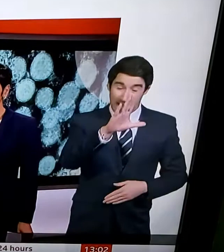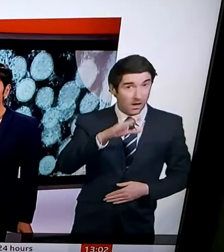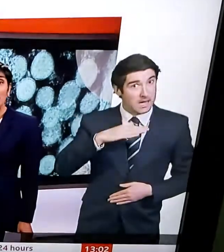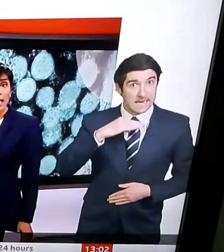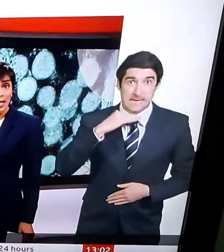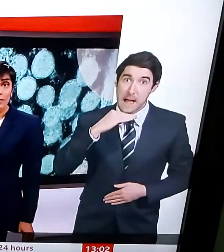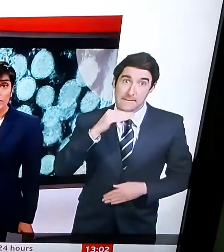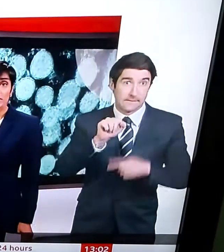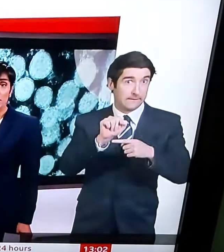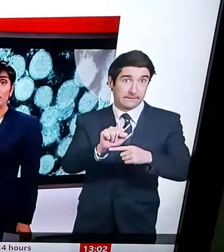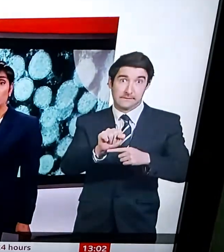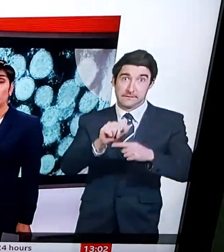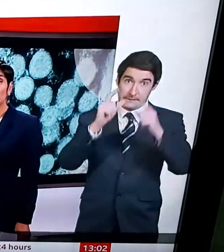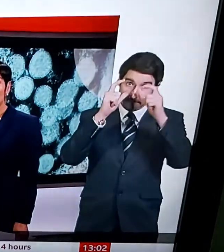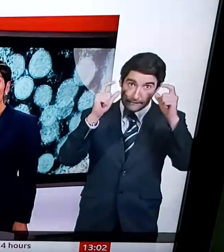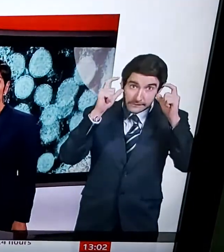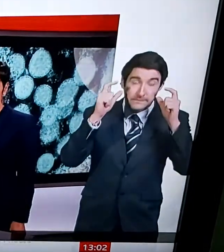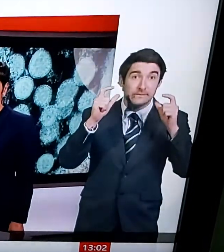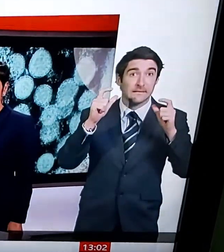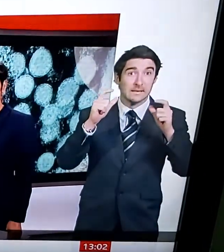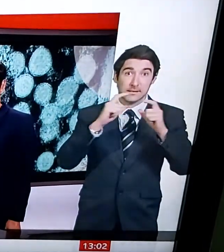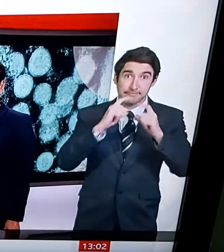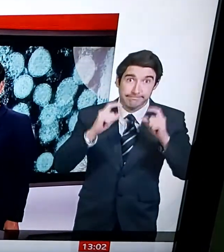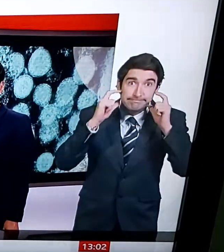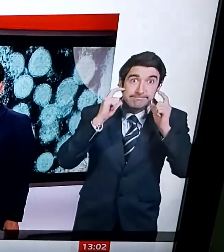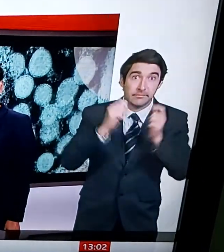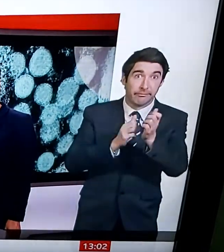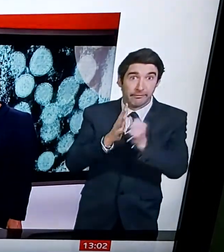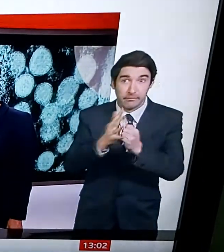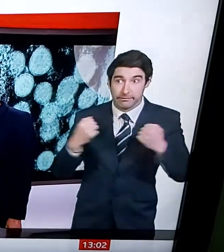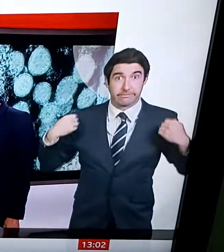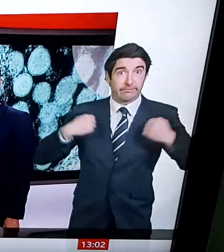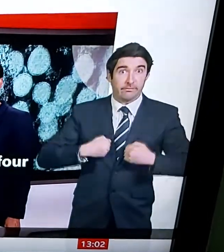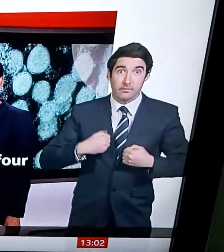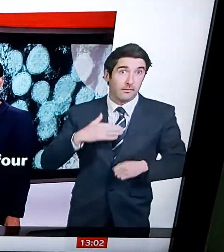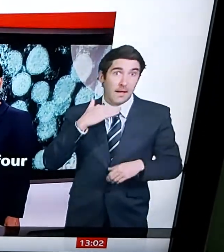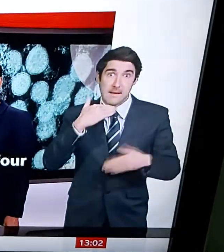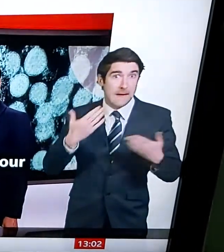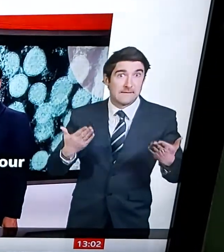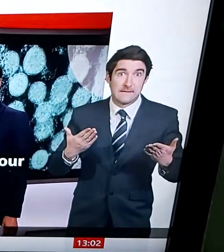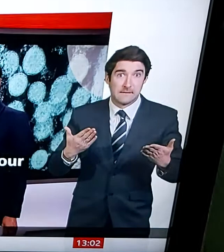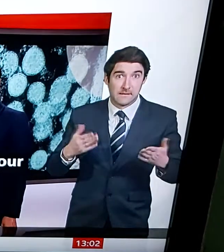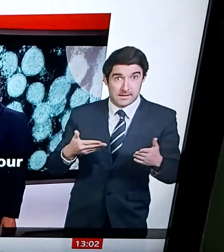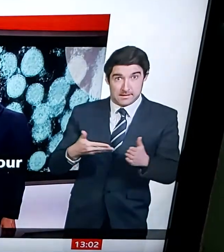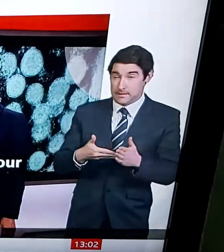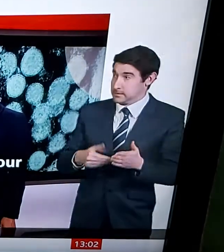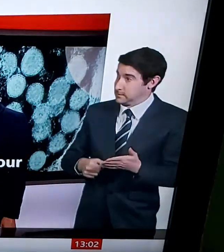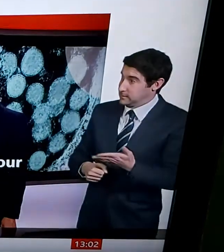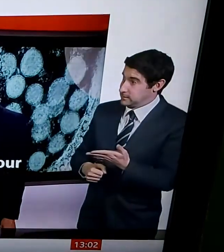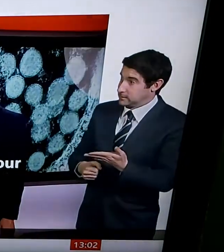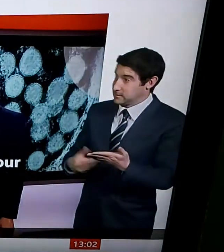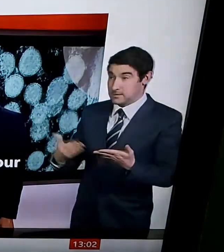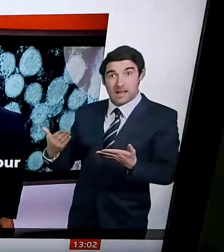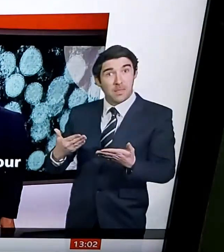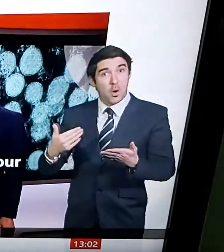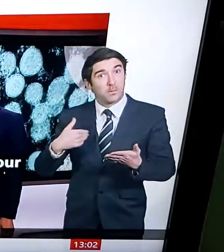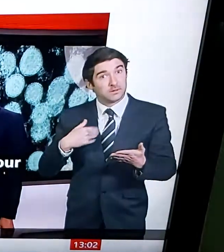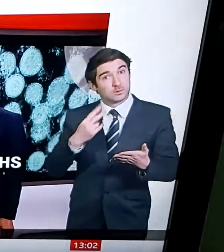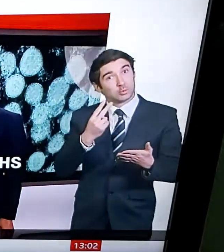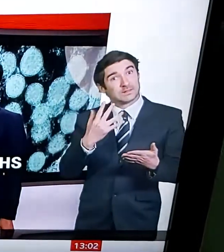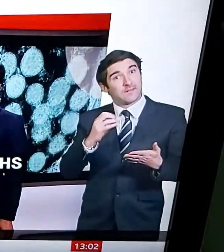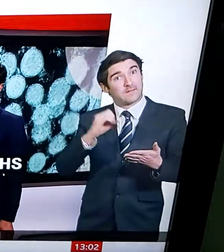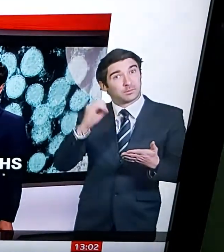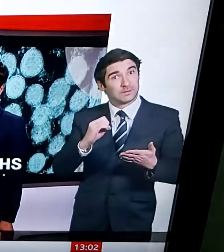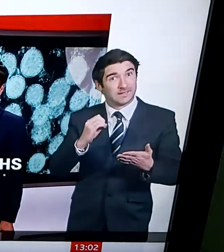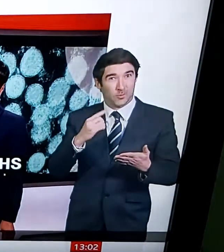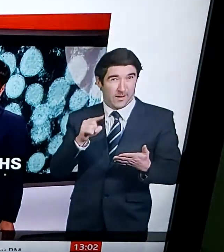protection. And with as many as 1 in 4 doctors currently off work, there's also frustration that NHS staff aren't being tested in sufficient